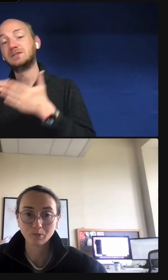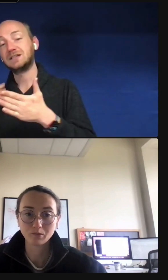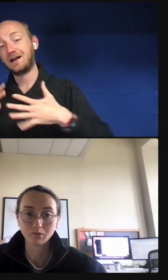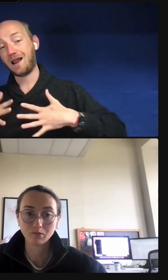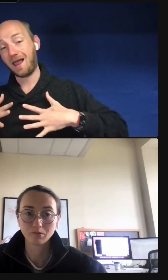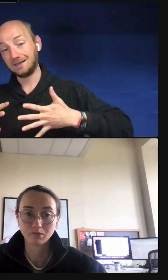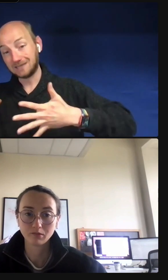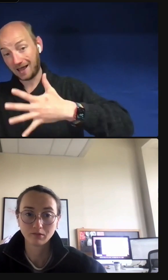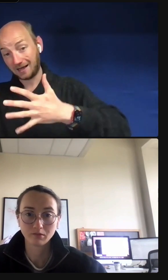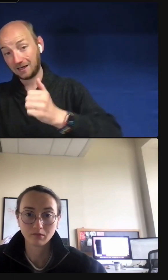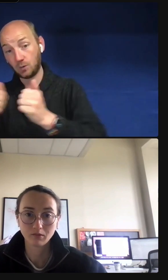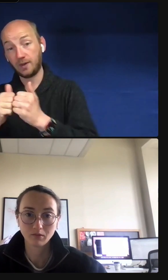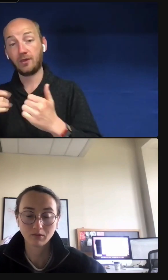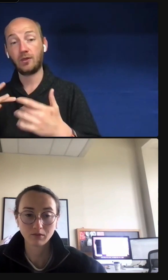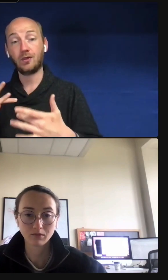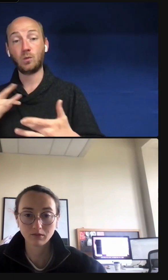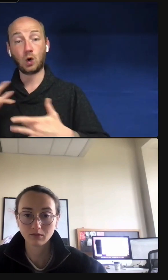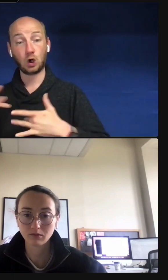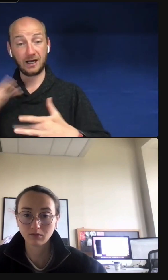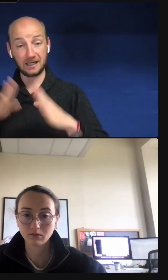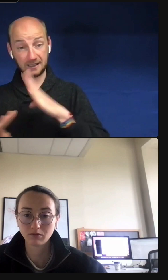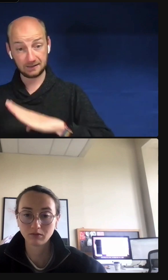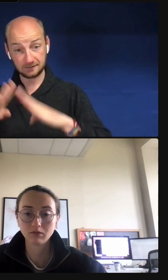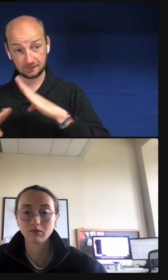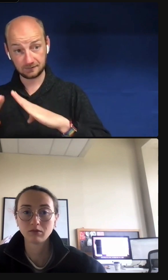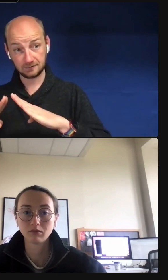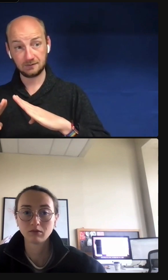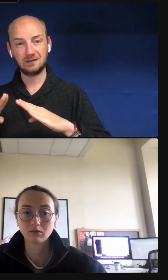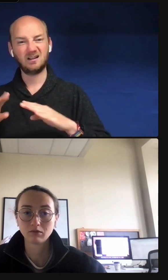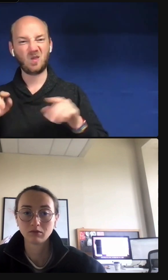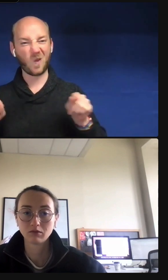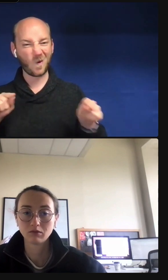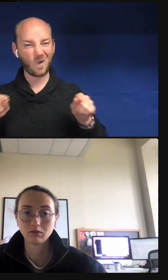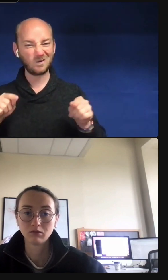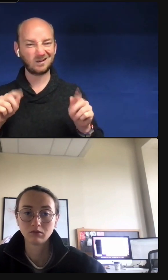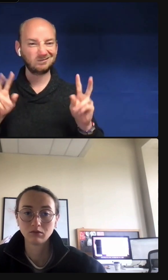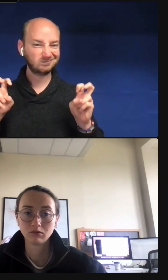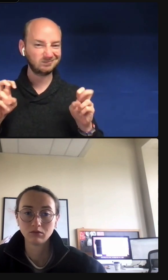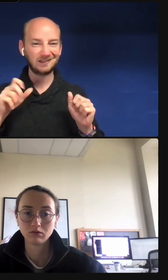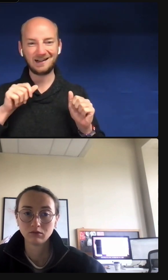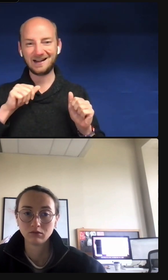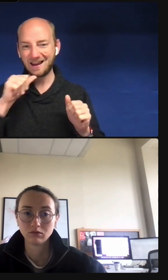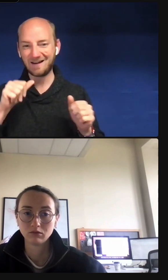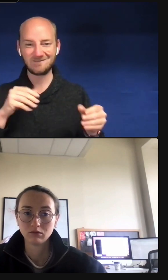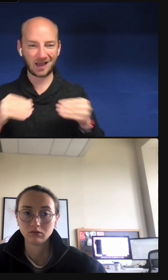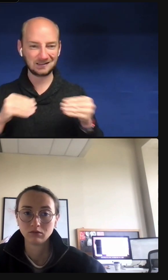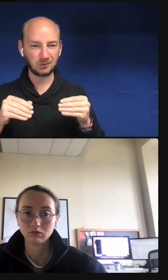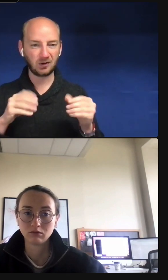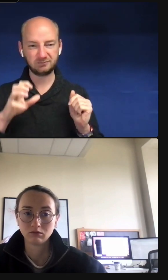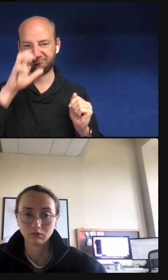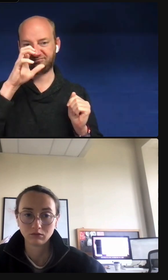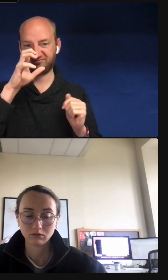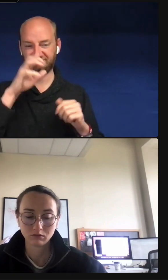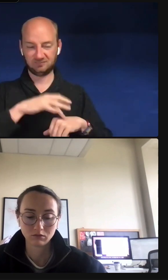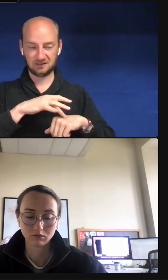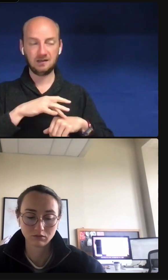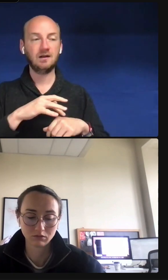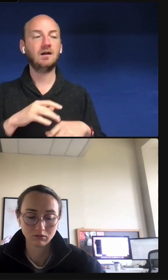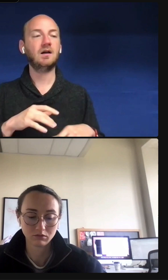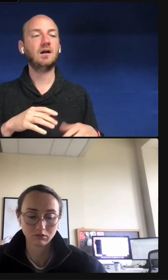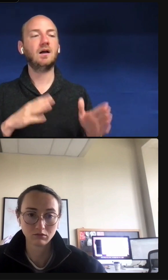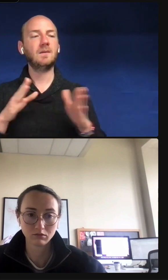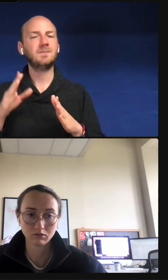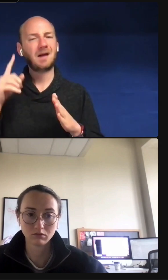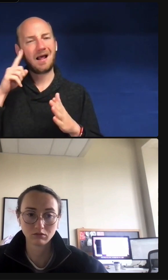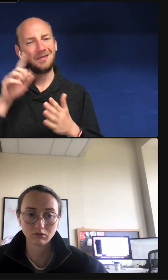and then we study behavior and task-related flexibility in other areas. But I think they're probably all